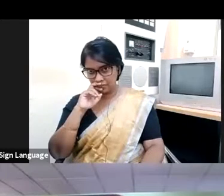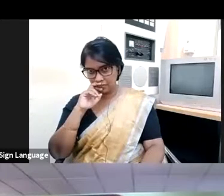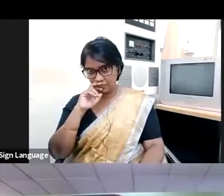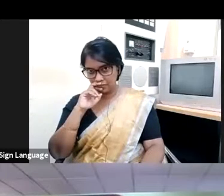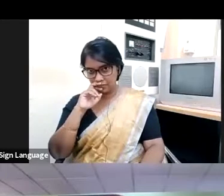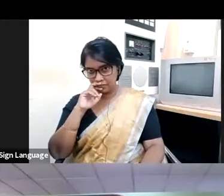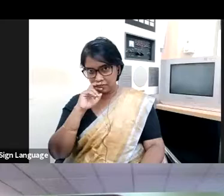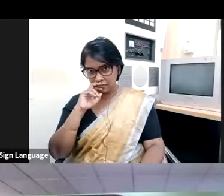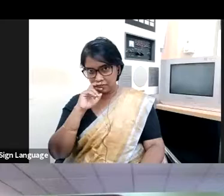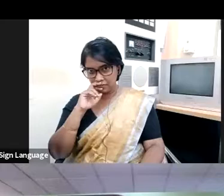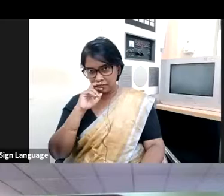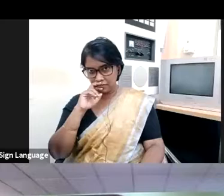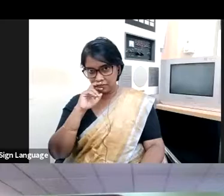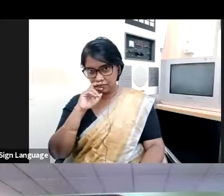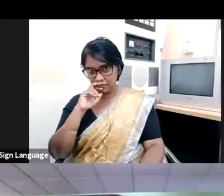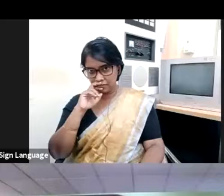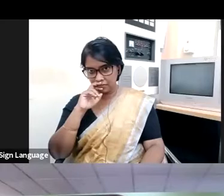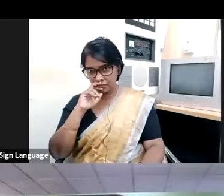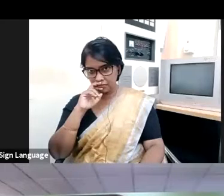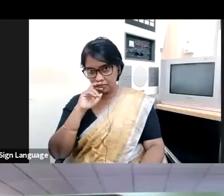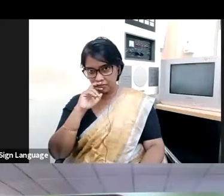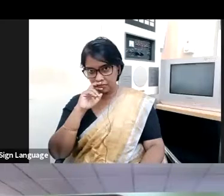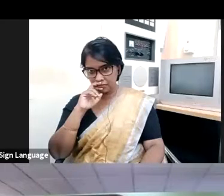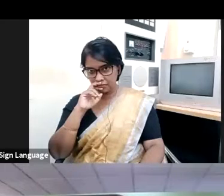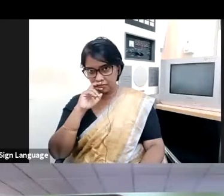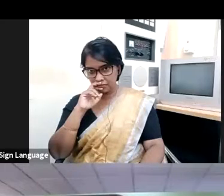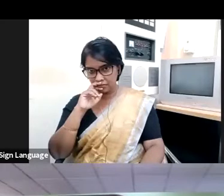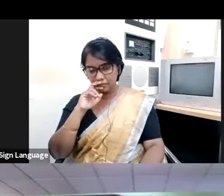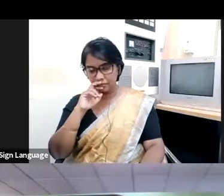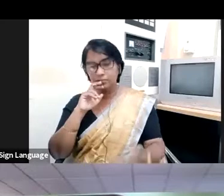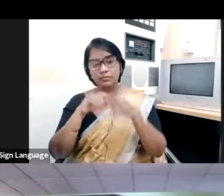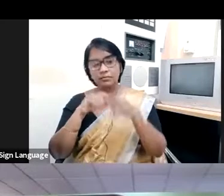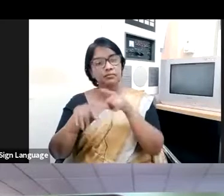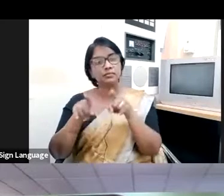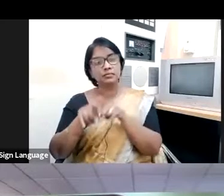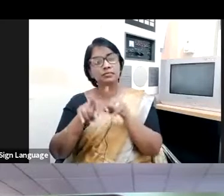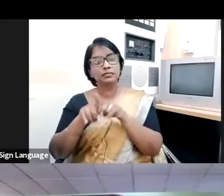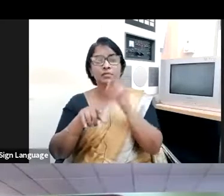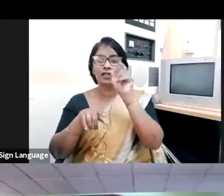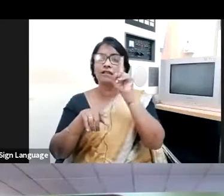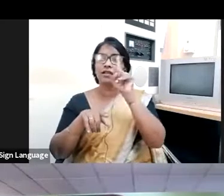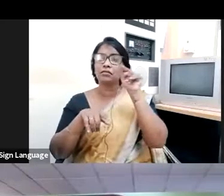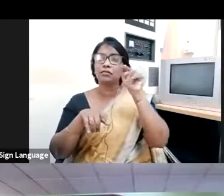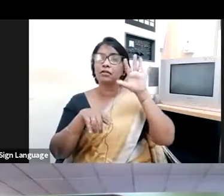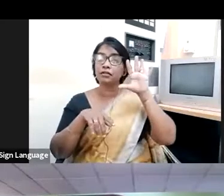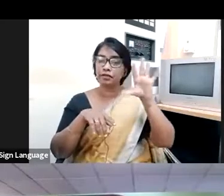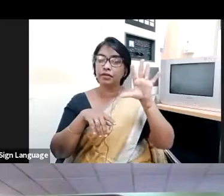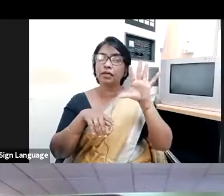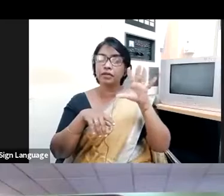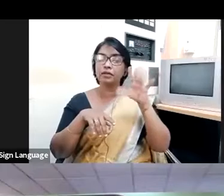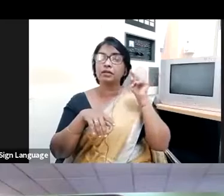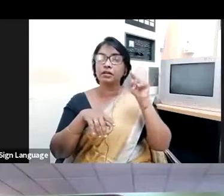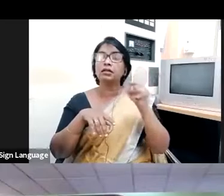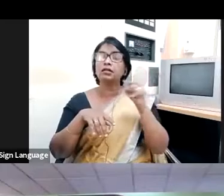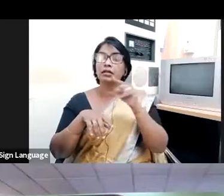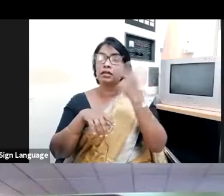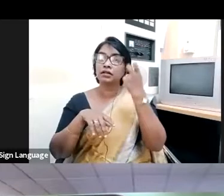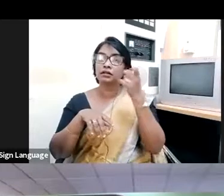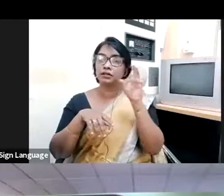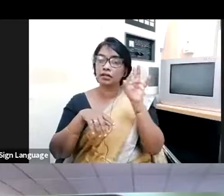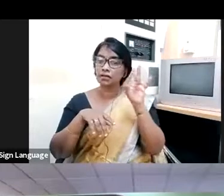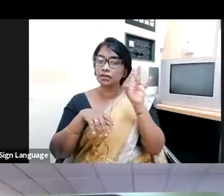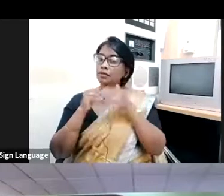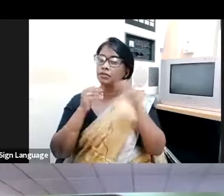from this entire panel, 1.5 degrees, do what you have to do by 2025. And for heaven's